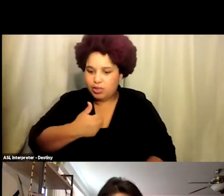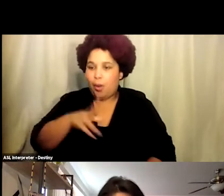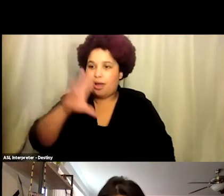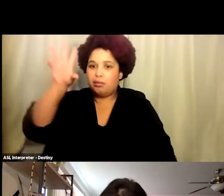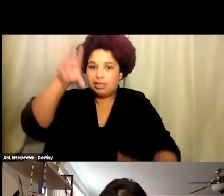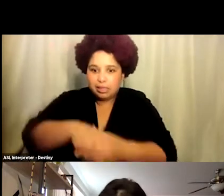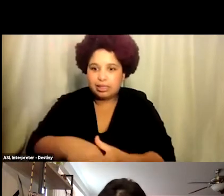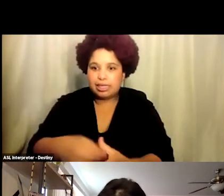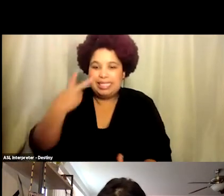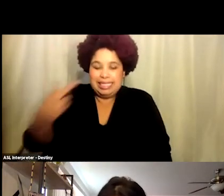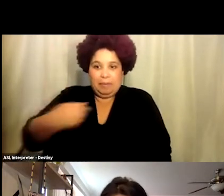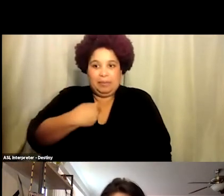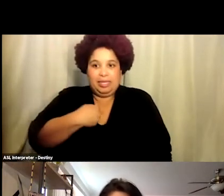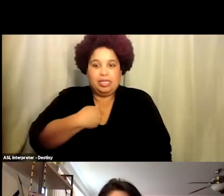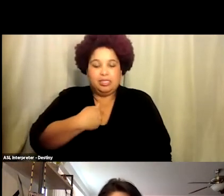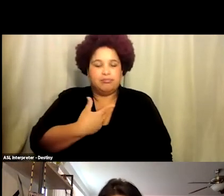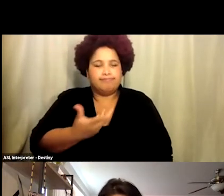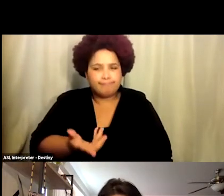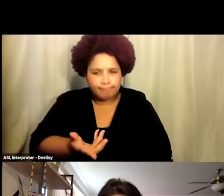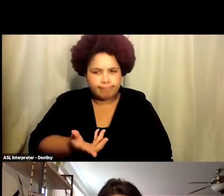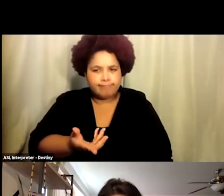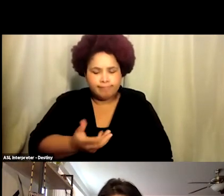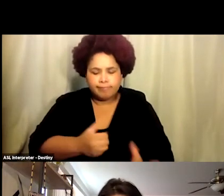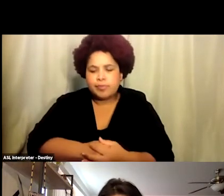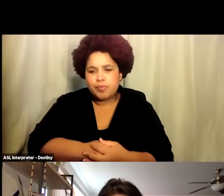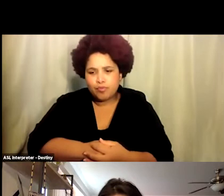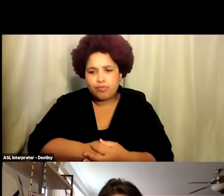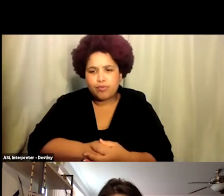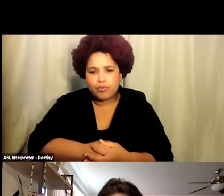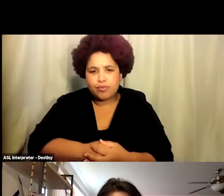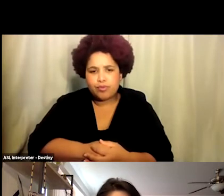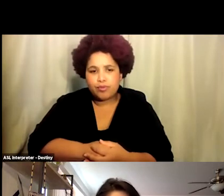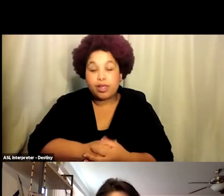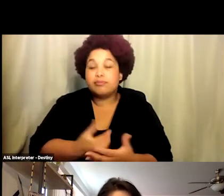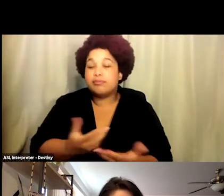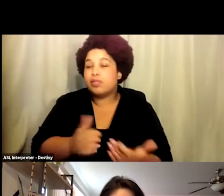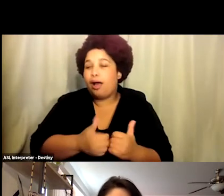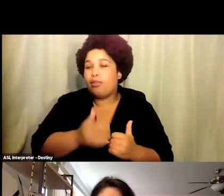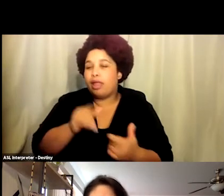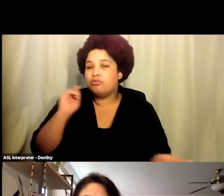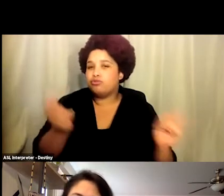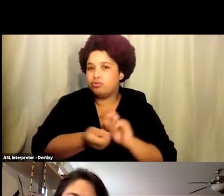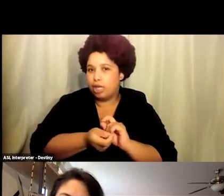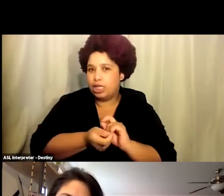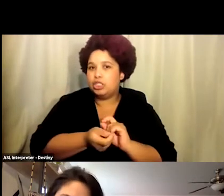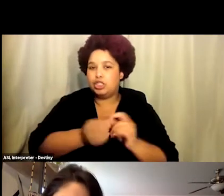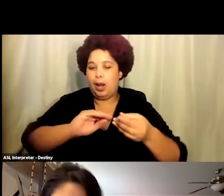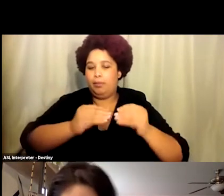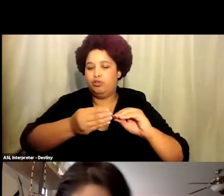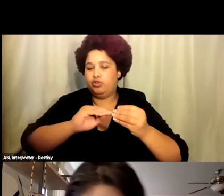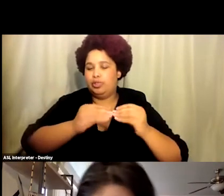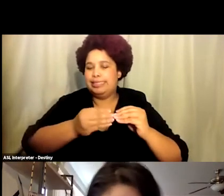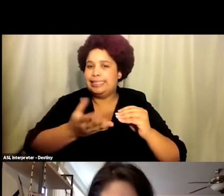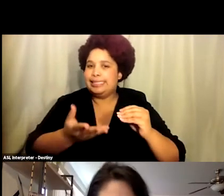industries we want to participate in. how that's changed numerically, that's not